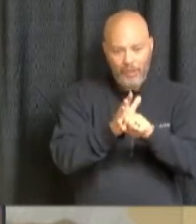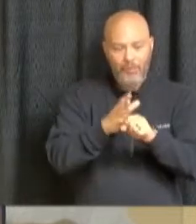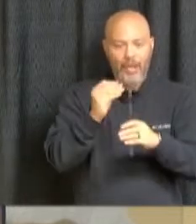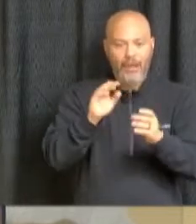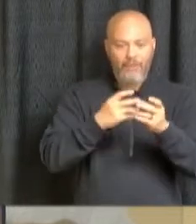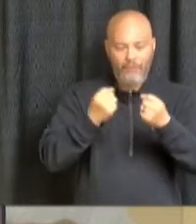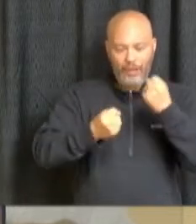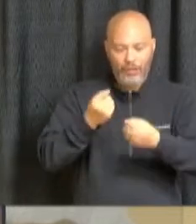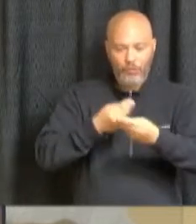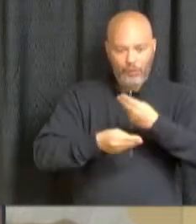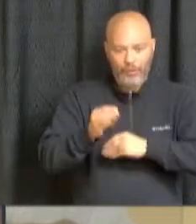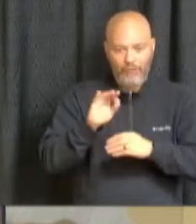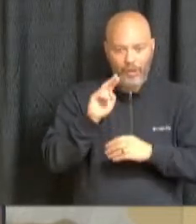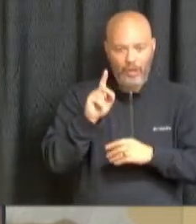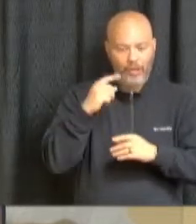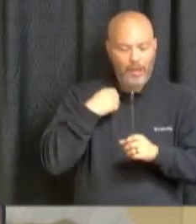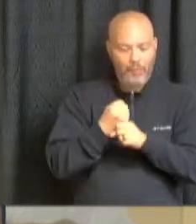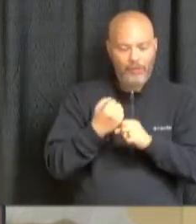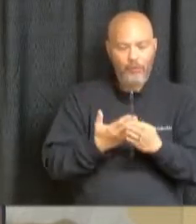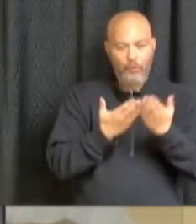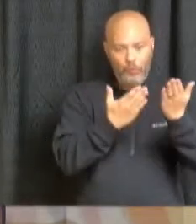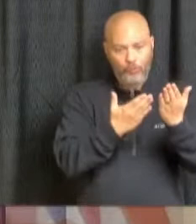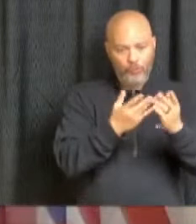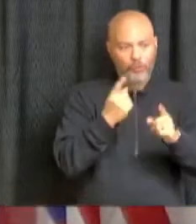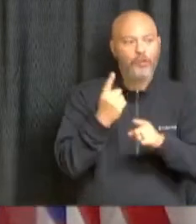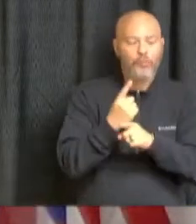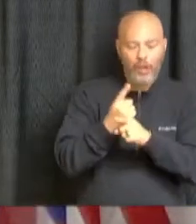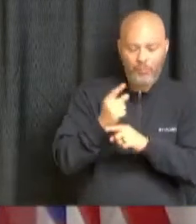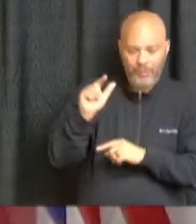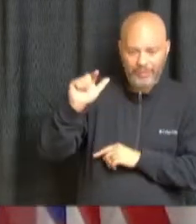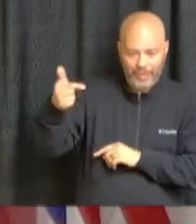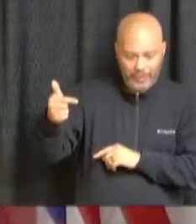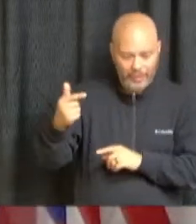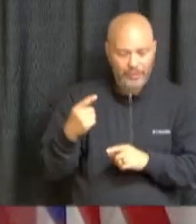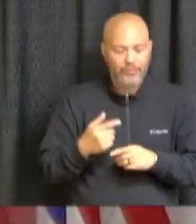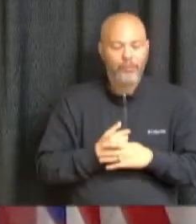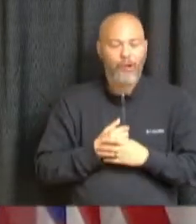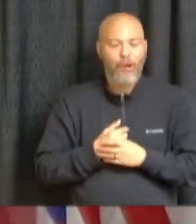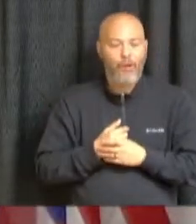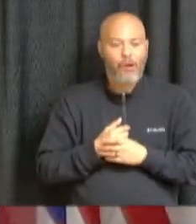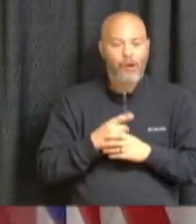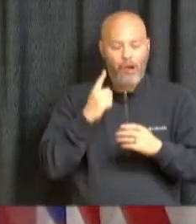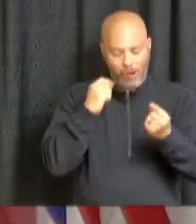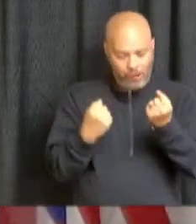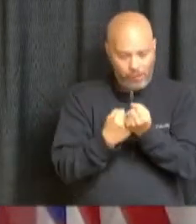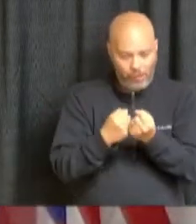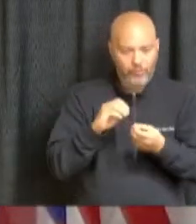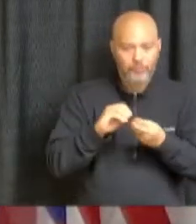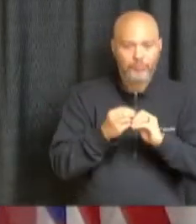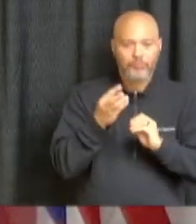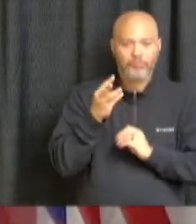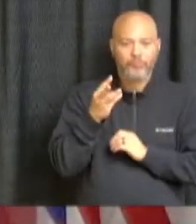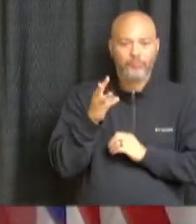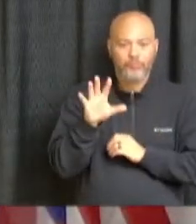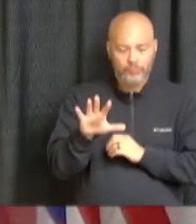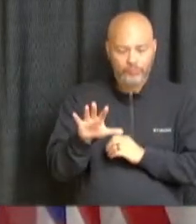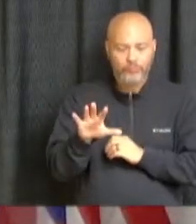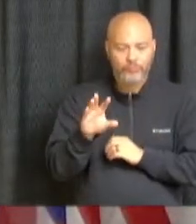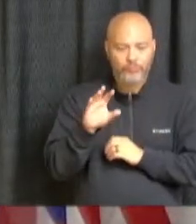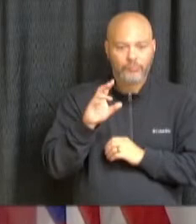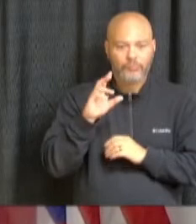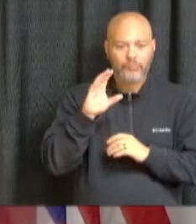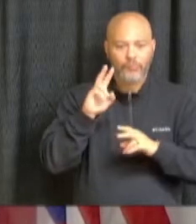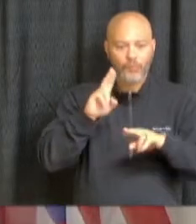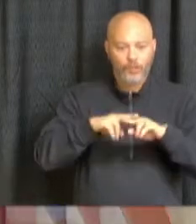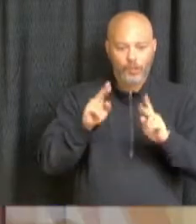Replacement Fund. Make a motion for approval. Motion been made and properly seconded in favor of ordinance 65. Council